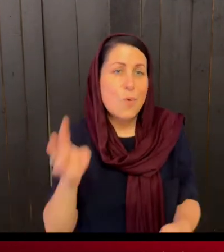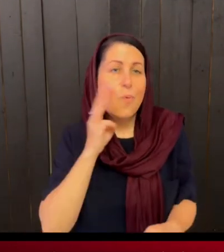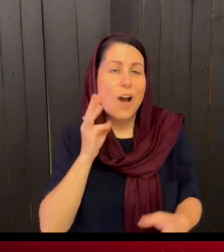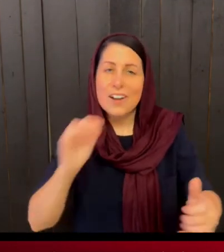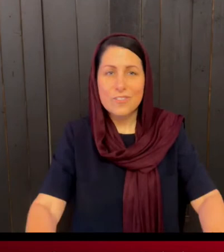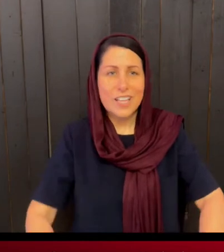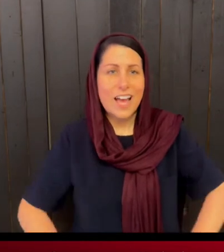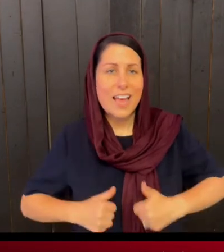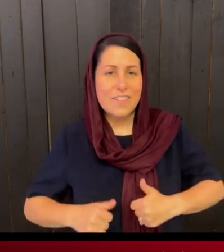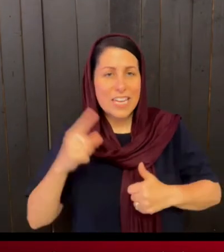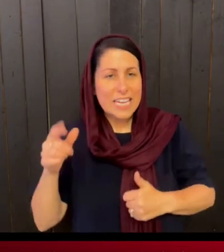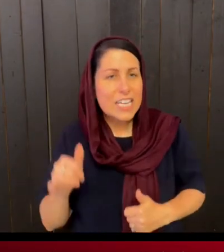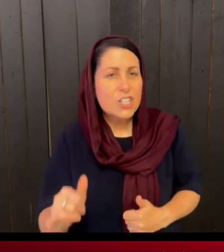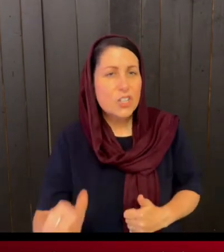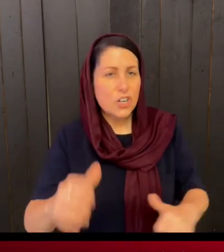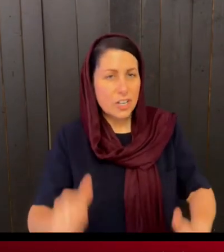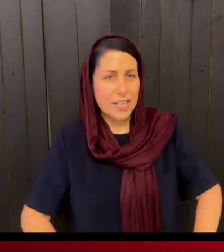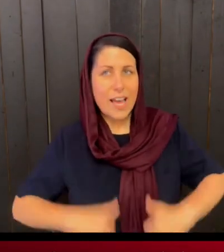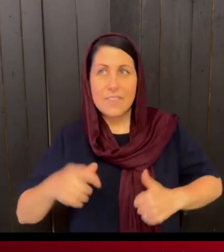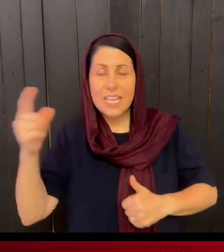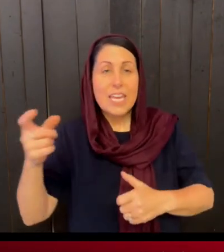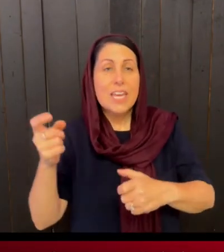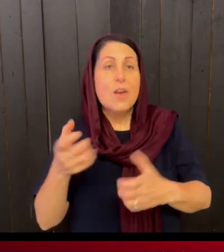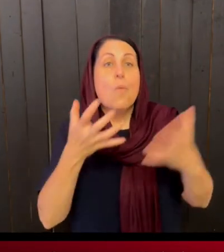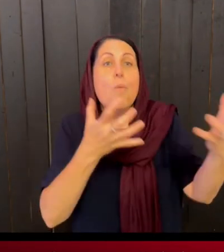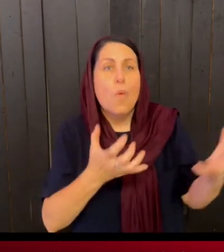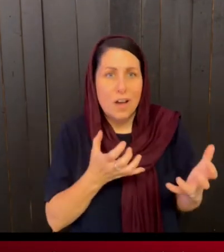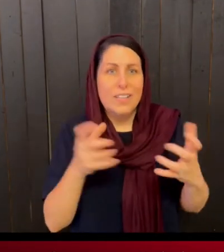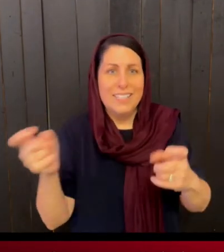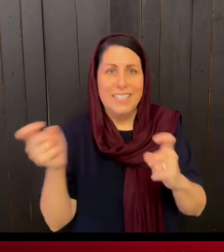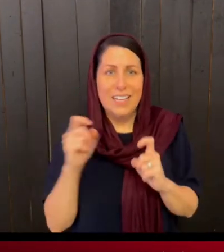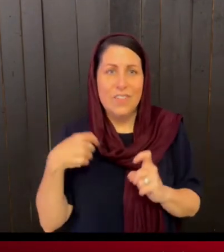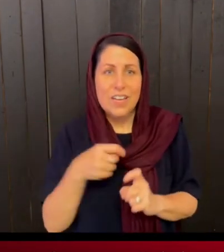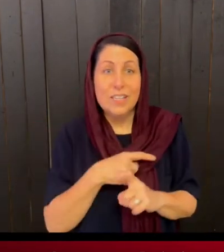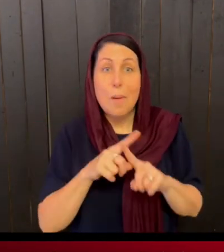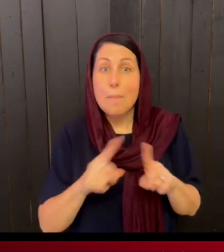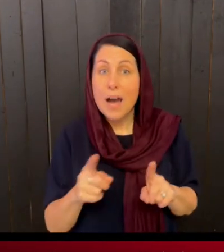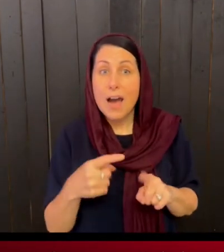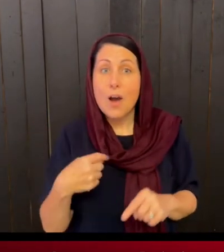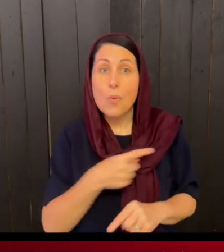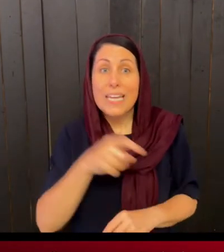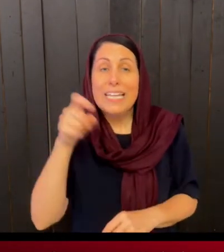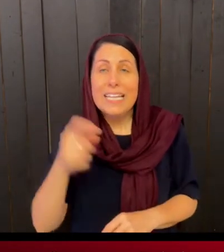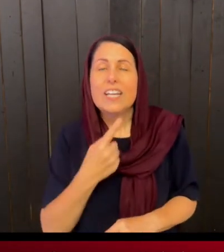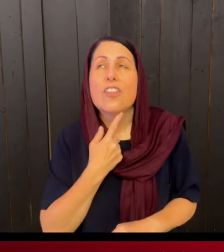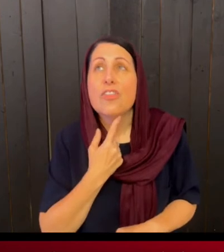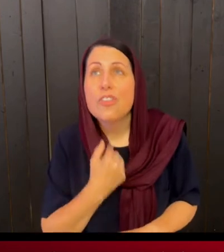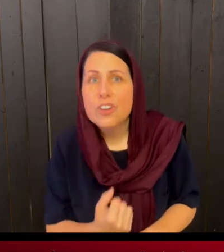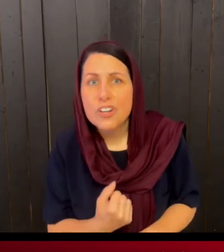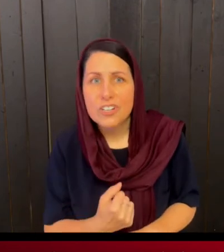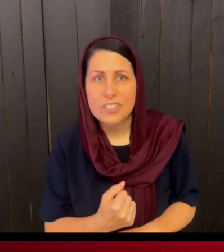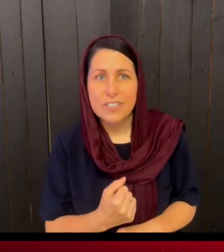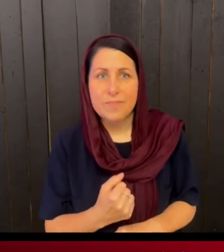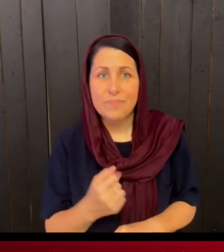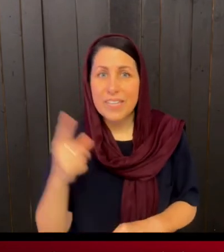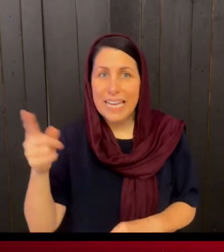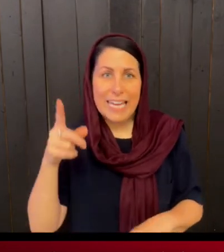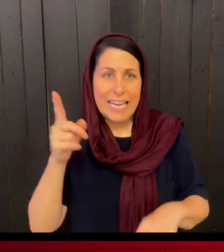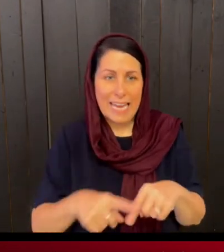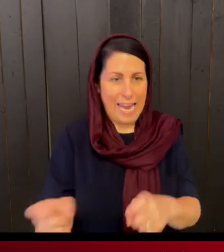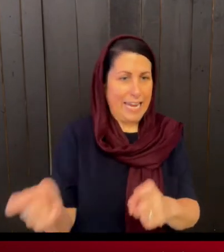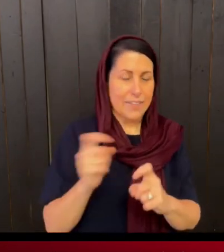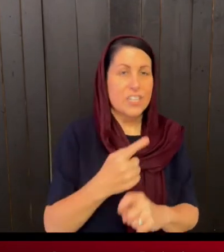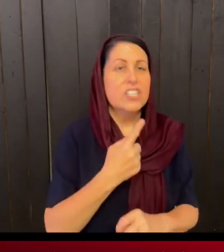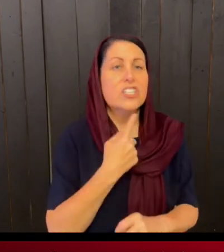water of eternal life. He wants to give us. But we have to thirst. We have to thirst. He can't provide the thirst. We